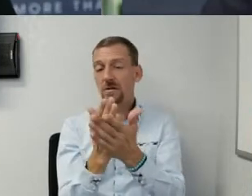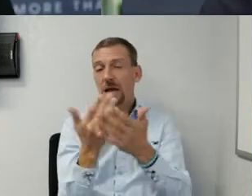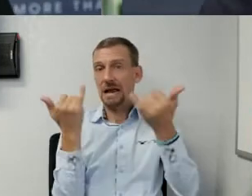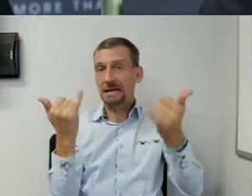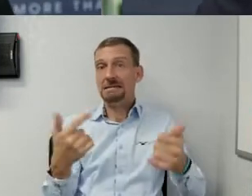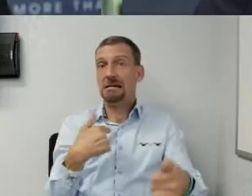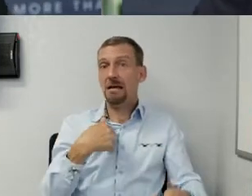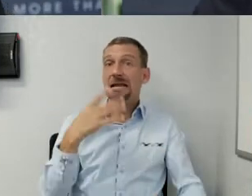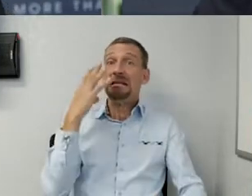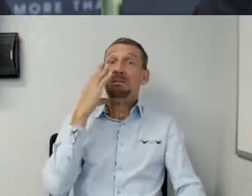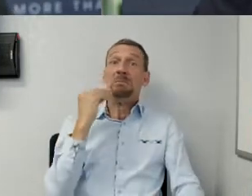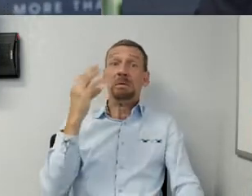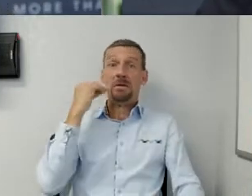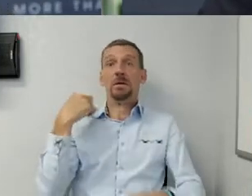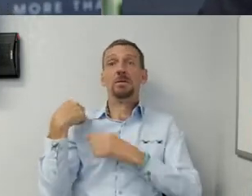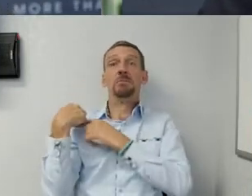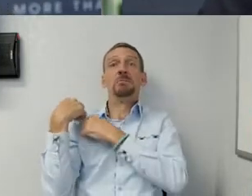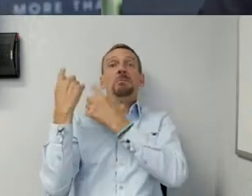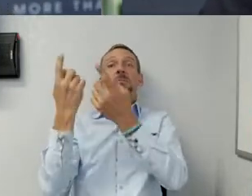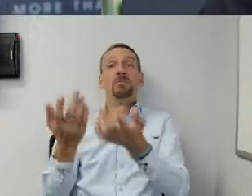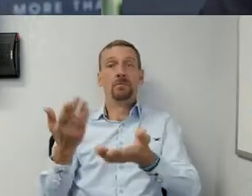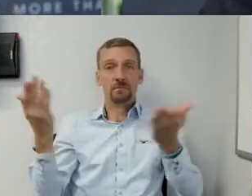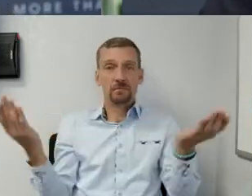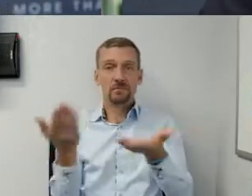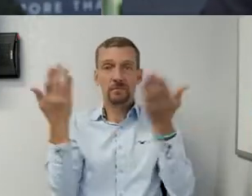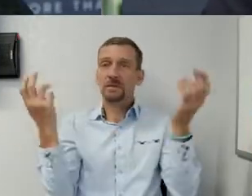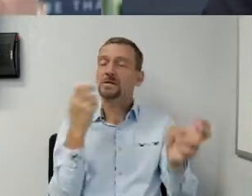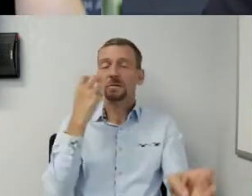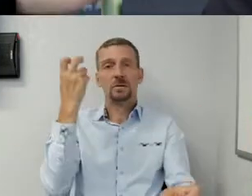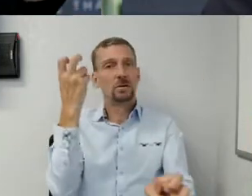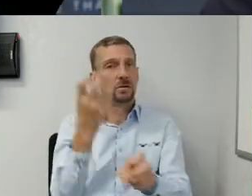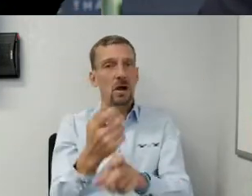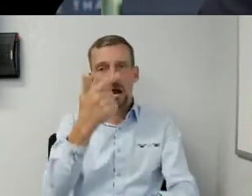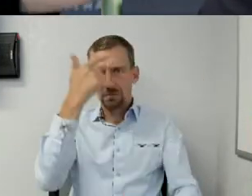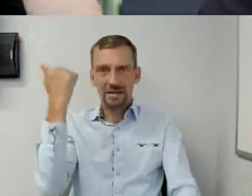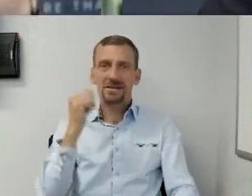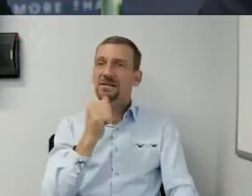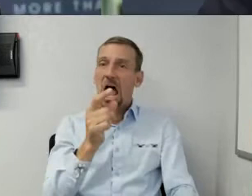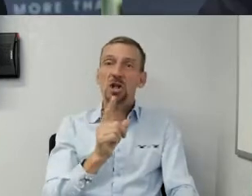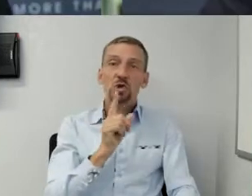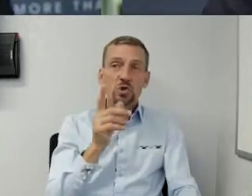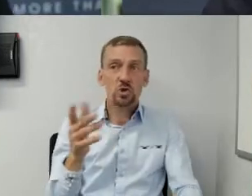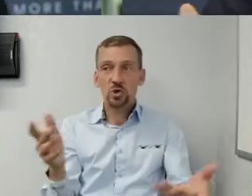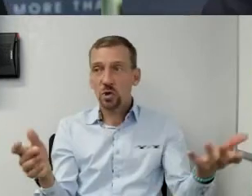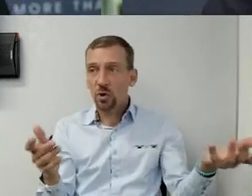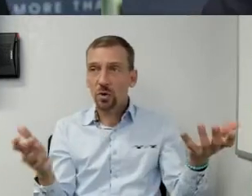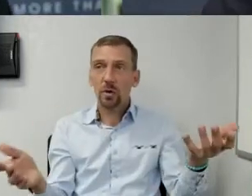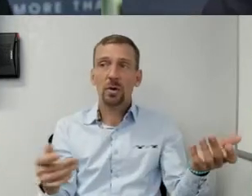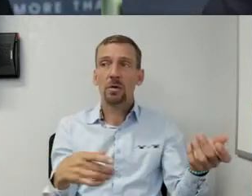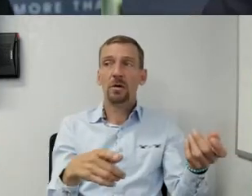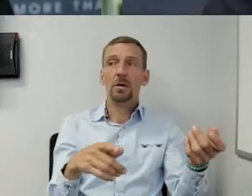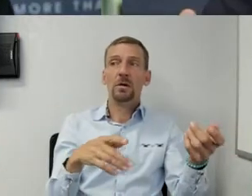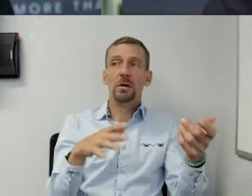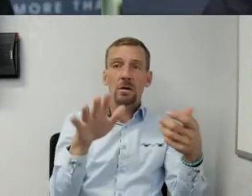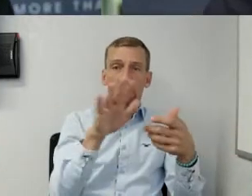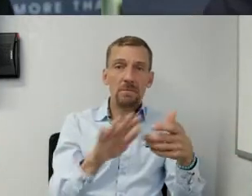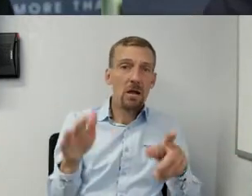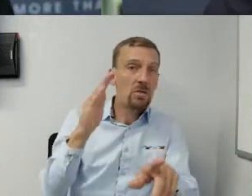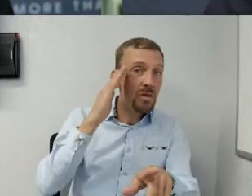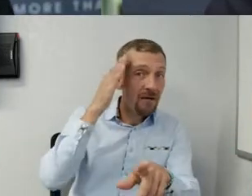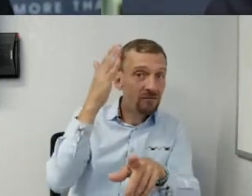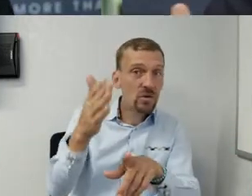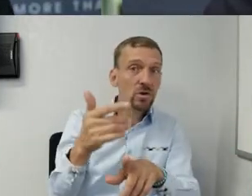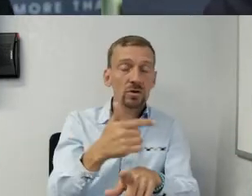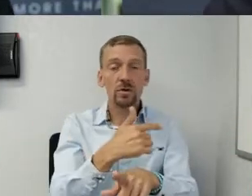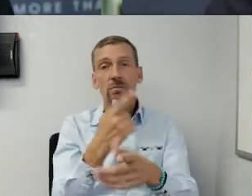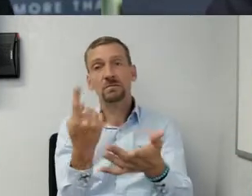experience I've ever had in my career here. Just there's always uncertainty, about the future. Going into the budget, we